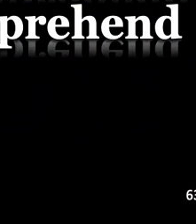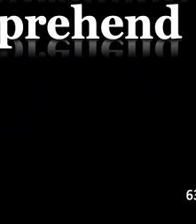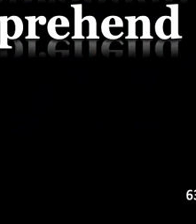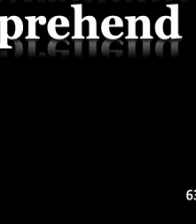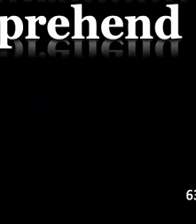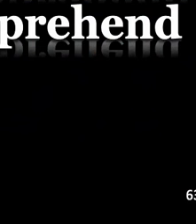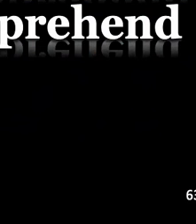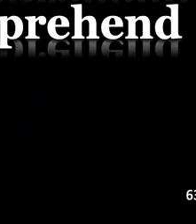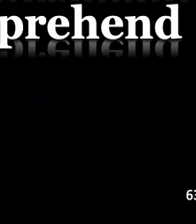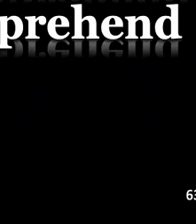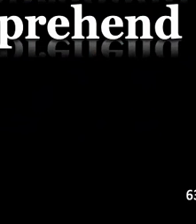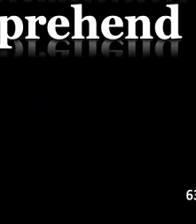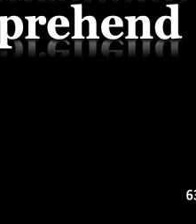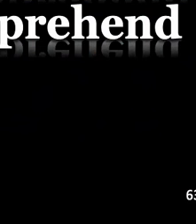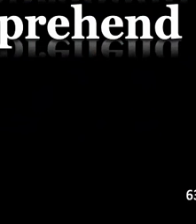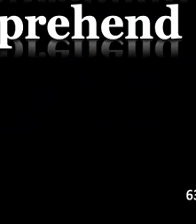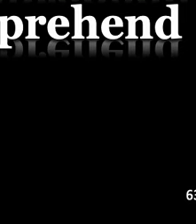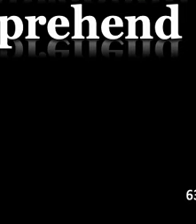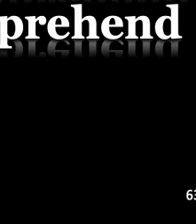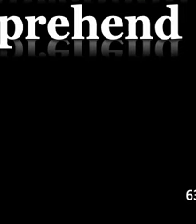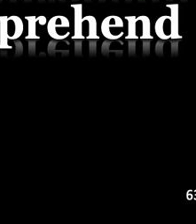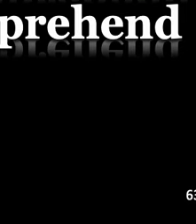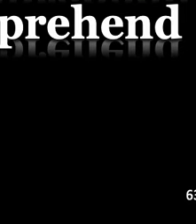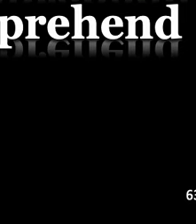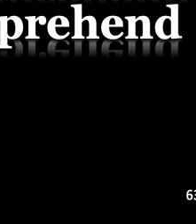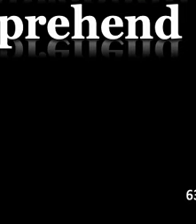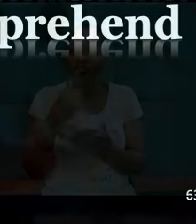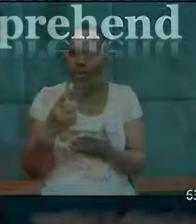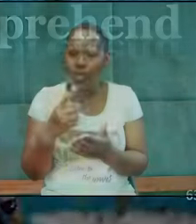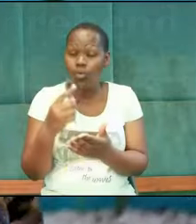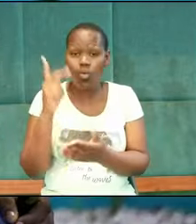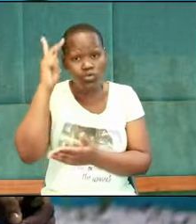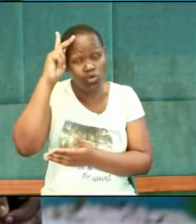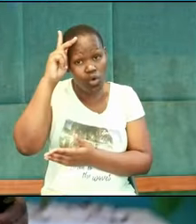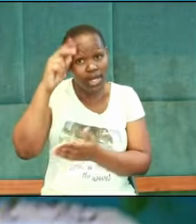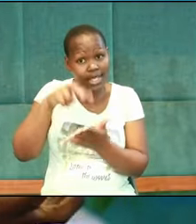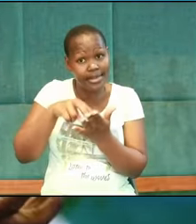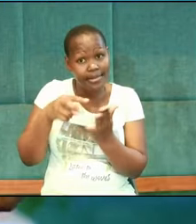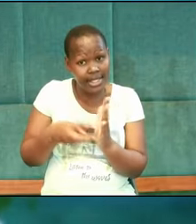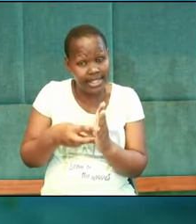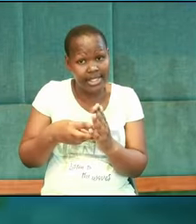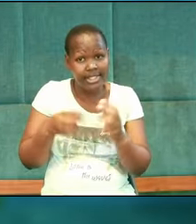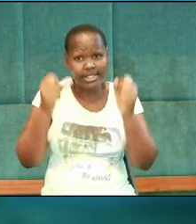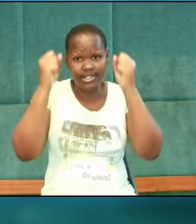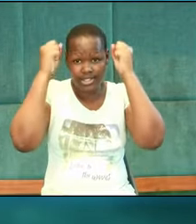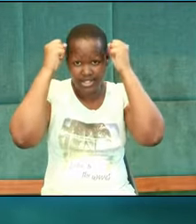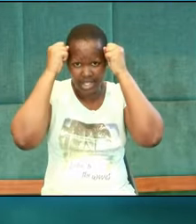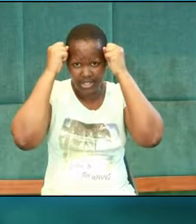comprehend. So, knowledge may mean studying,